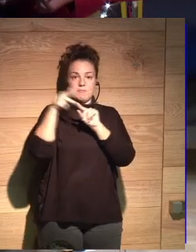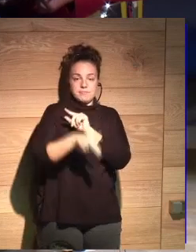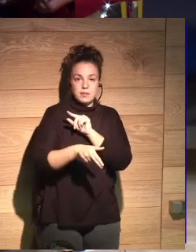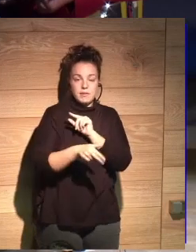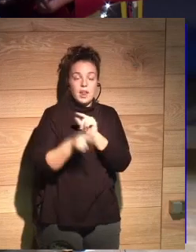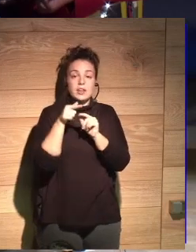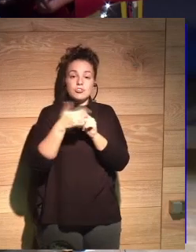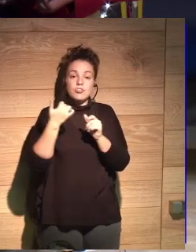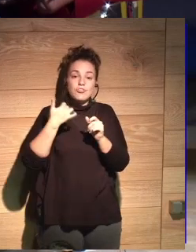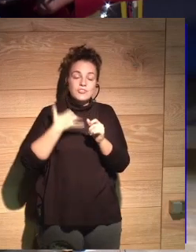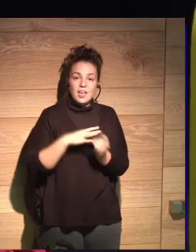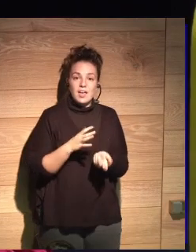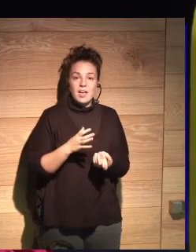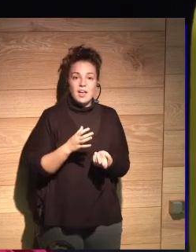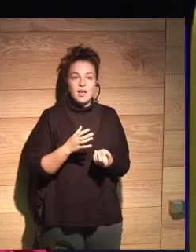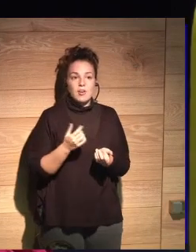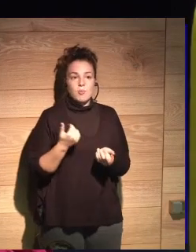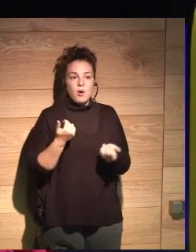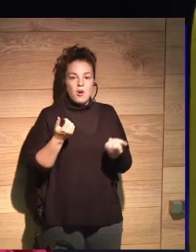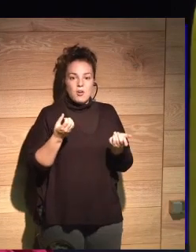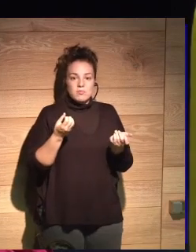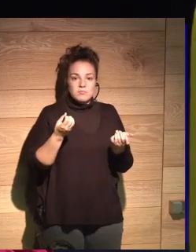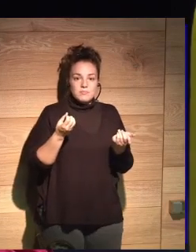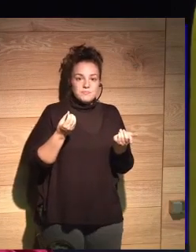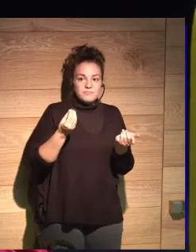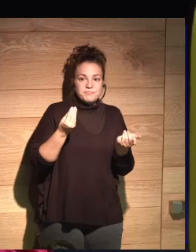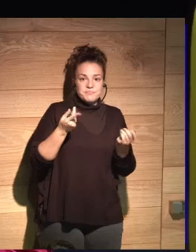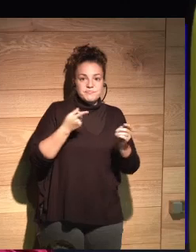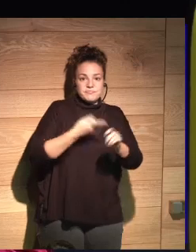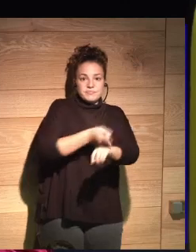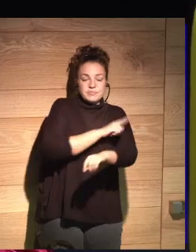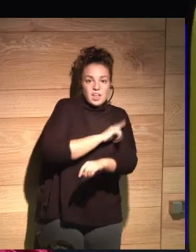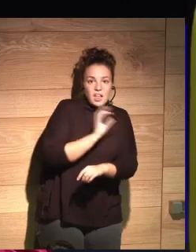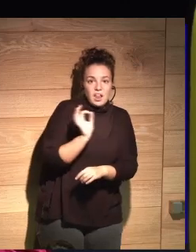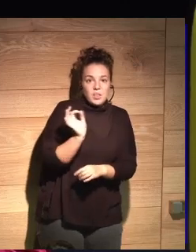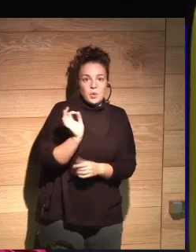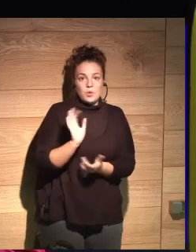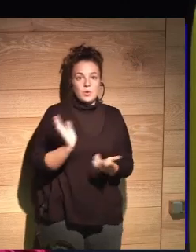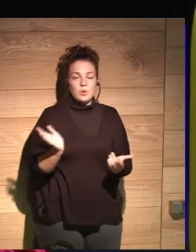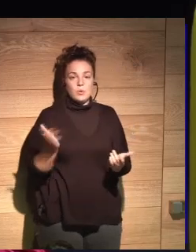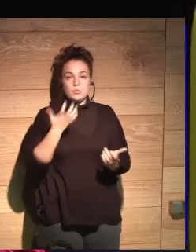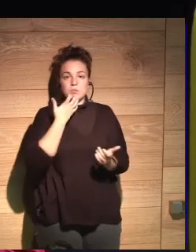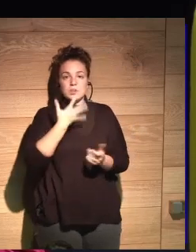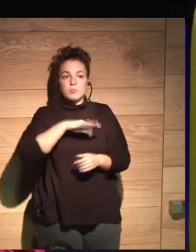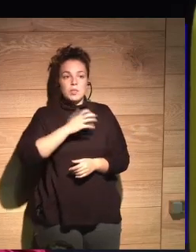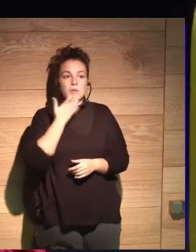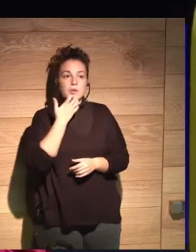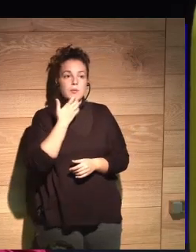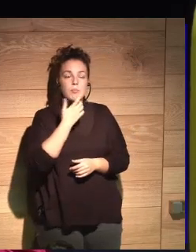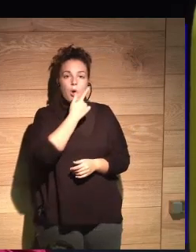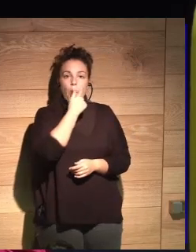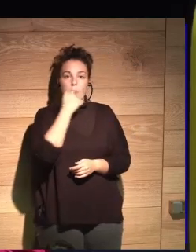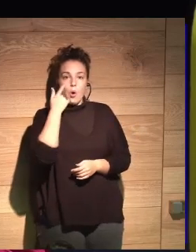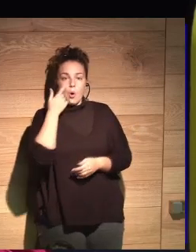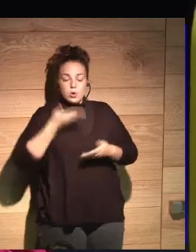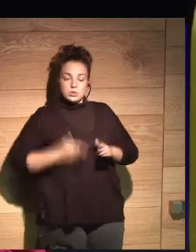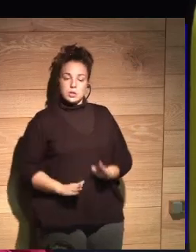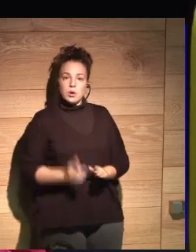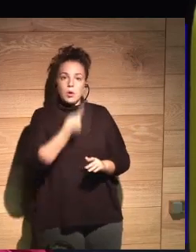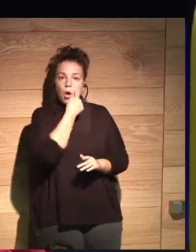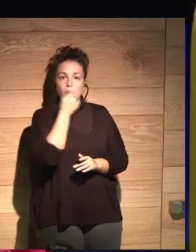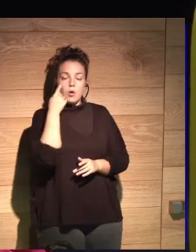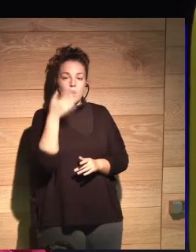prevent baldness, is that frivolous? Or if it's possible, can we decide the